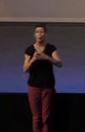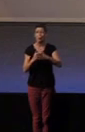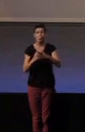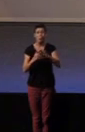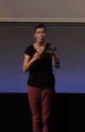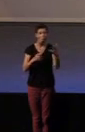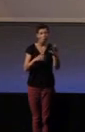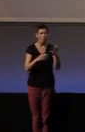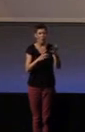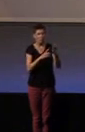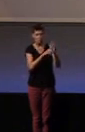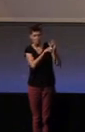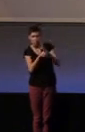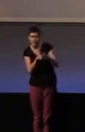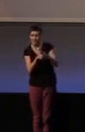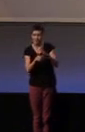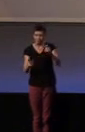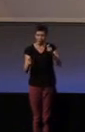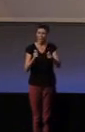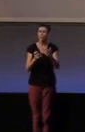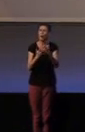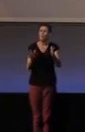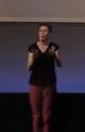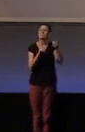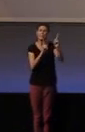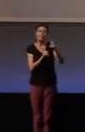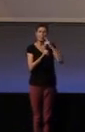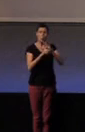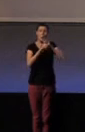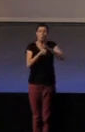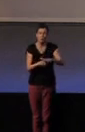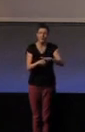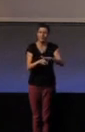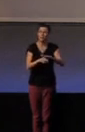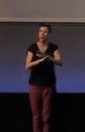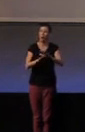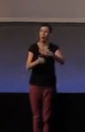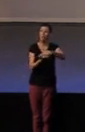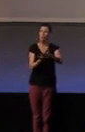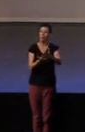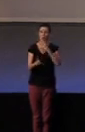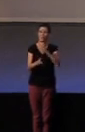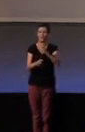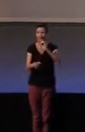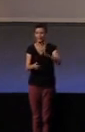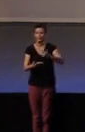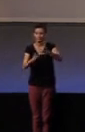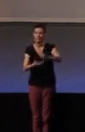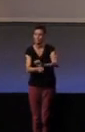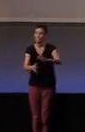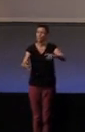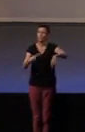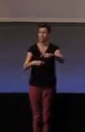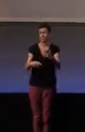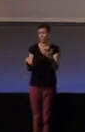at of course op blessures aan not part of the month i passion of the others on the ja missie passion op de